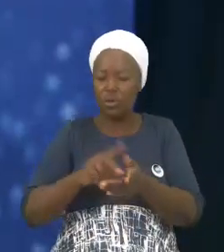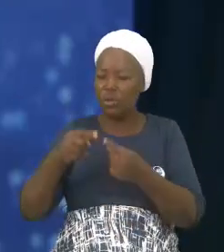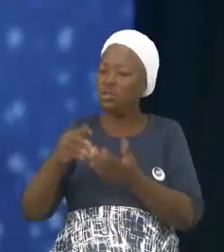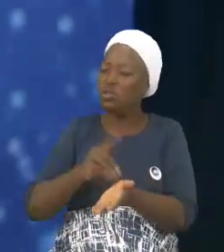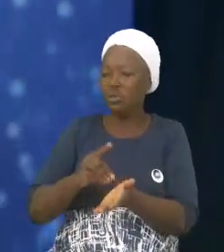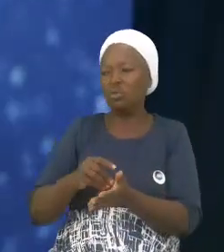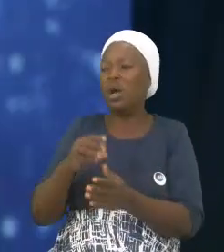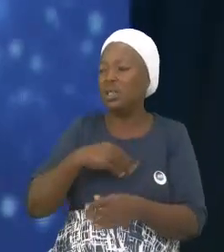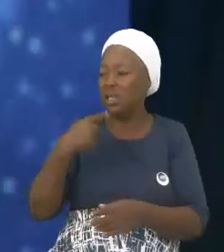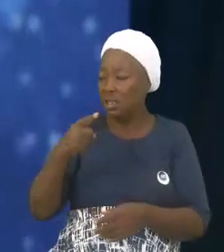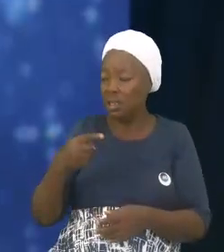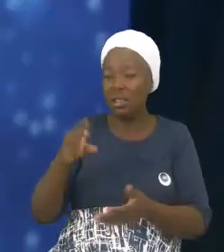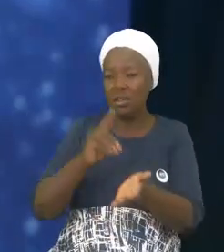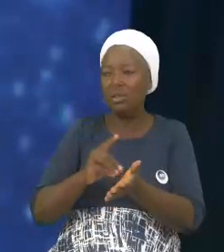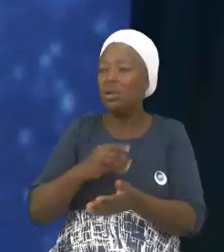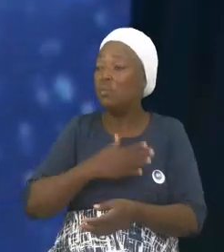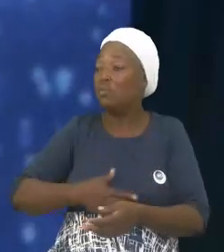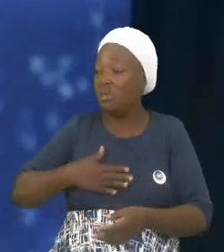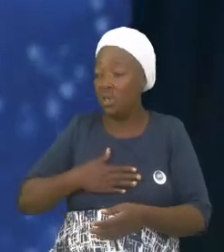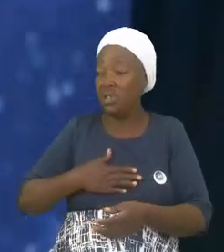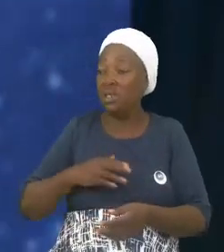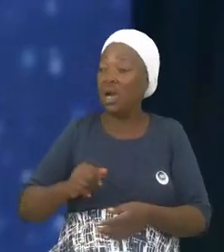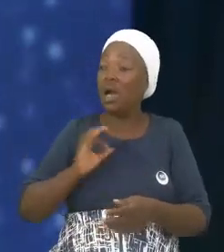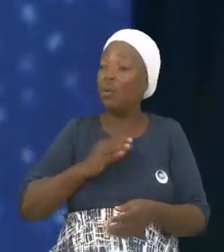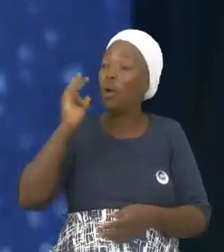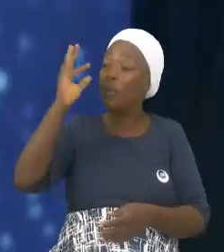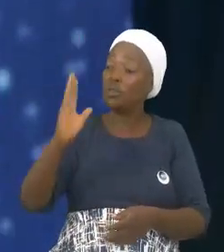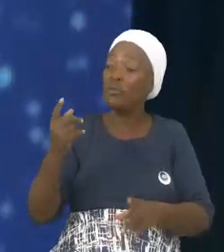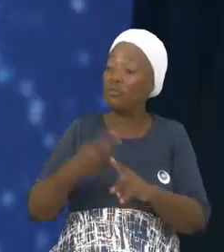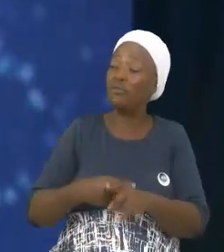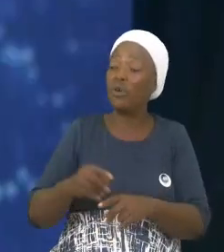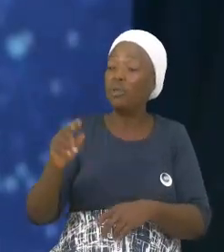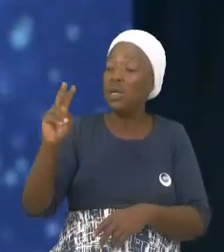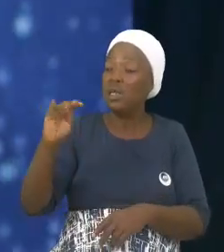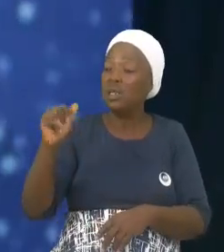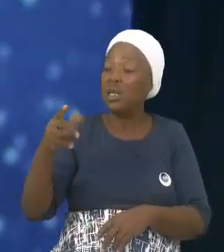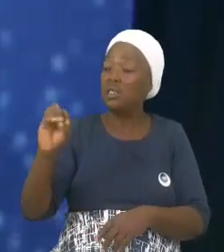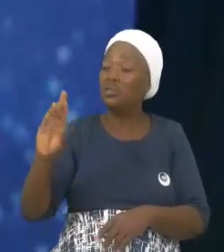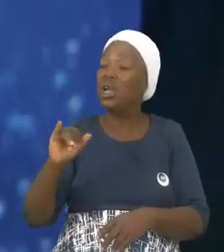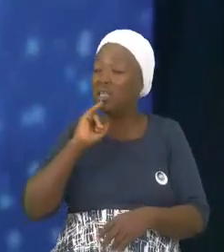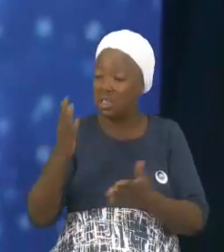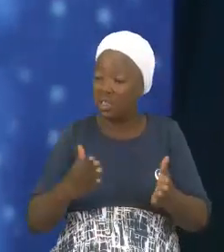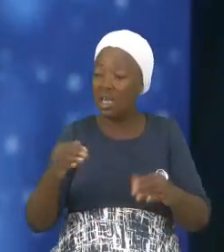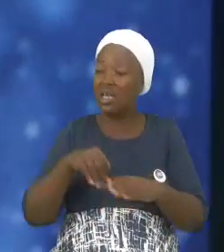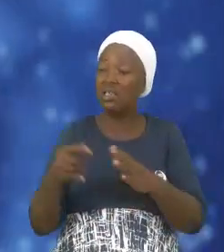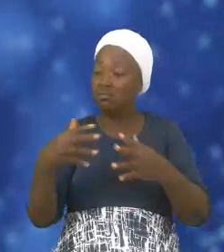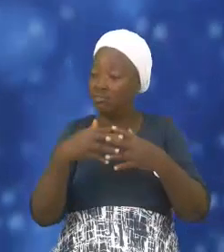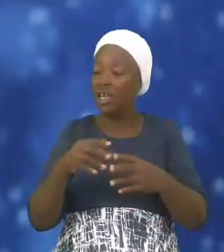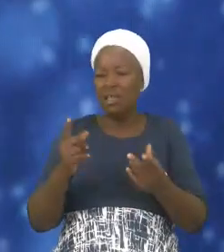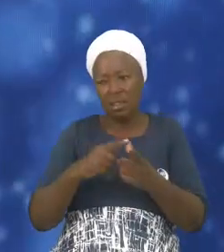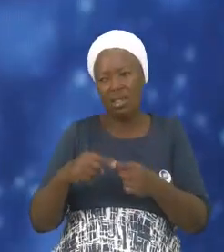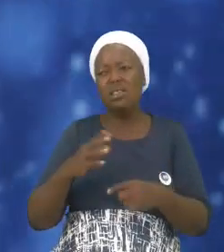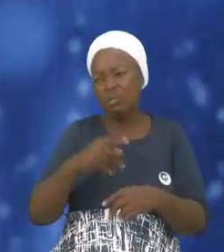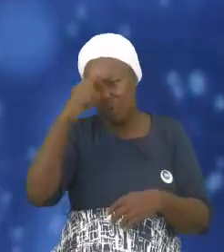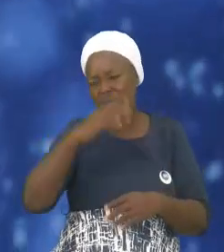doctor, pastor so-and-so from Nigeria is here in the United States, and he prays for the